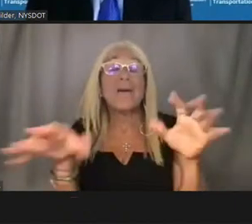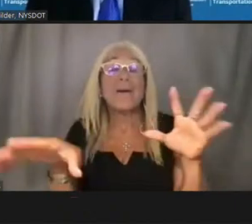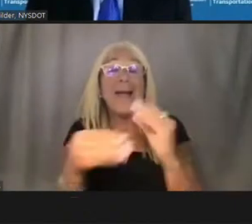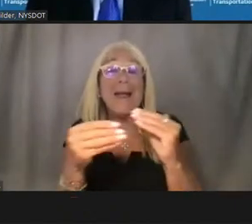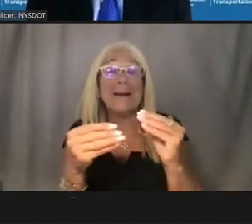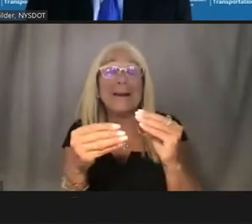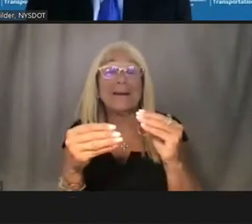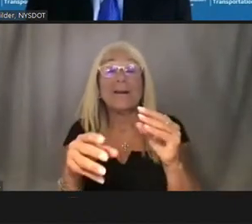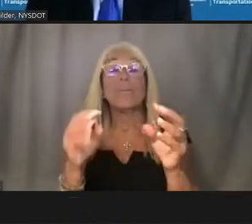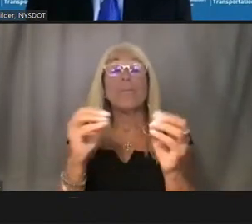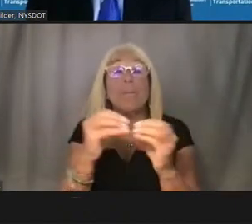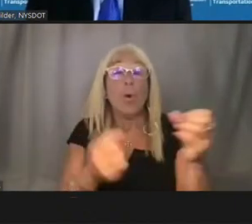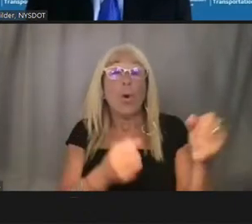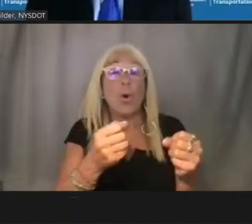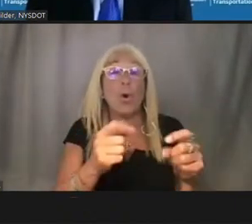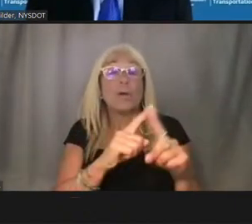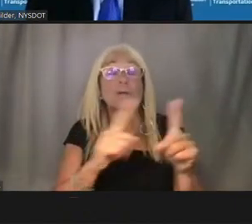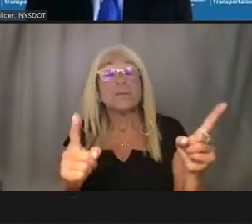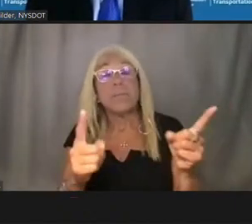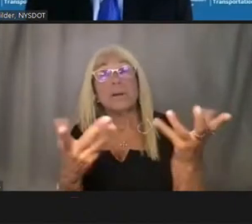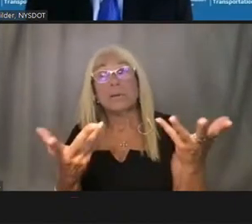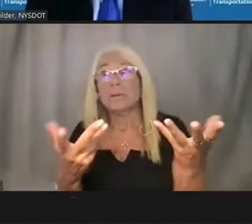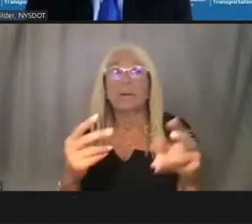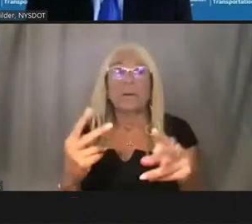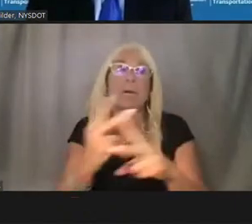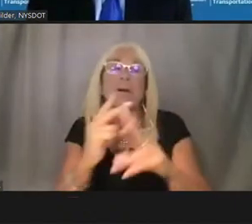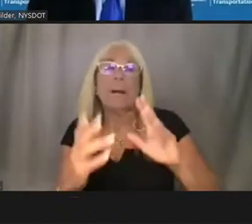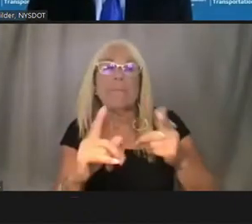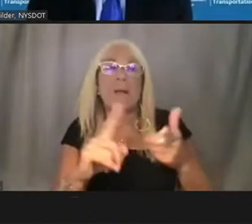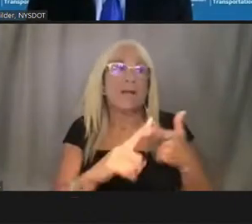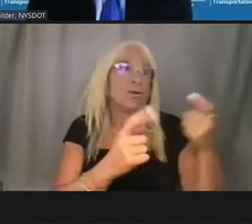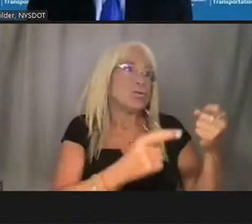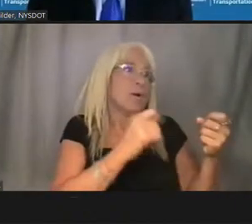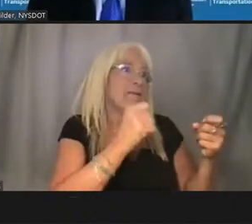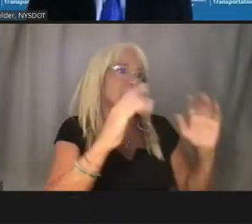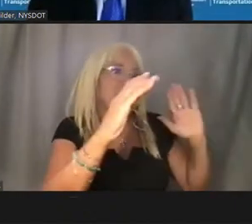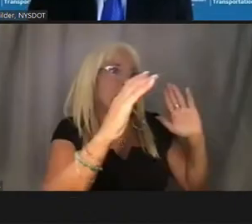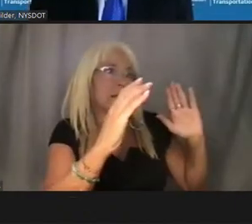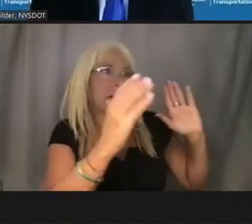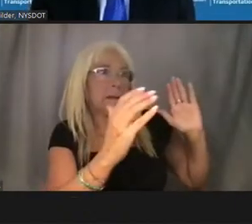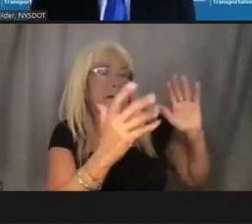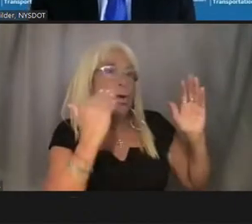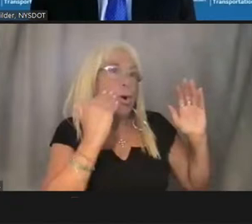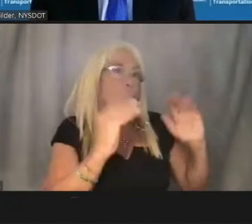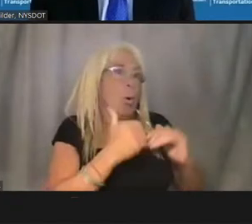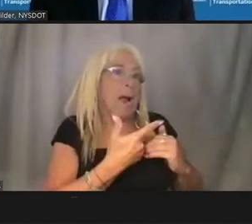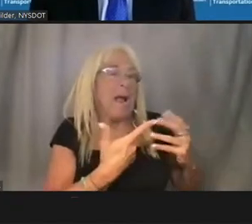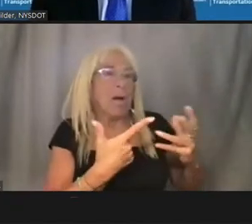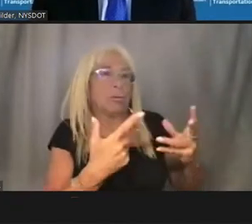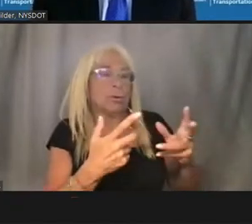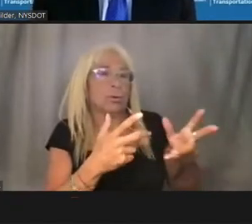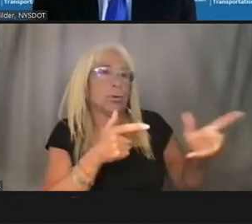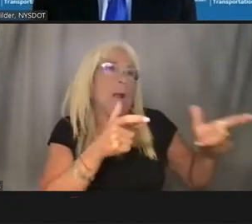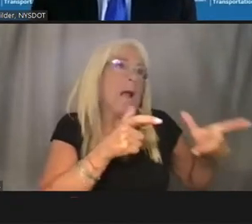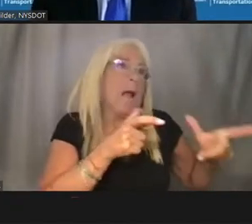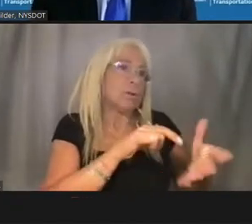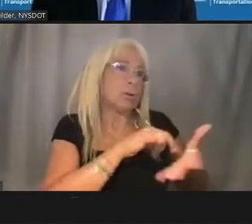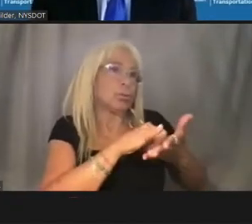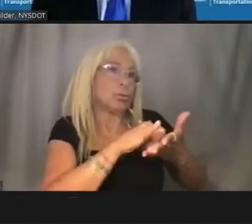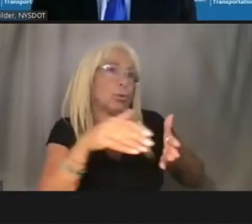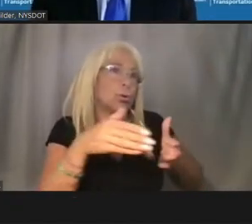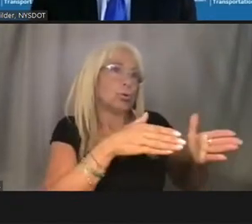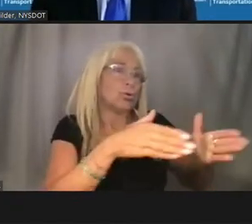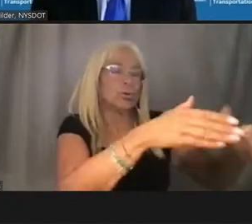worse yet drivers that may be unfamiliar with driving New York city streets if an additional expense such as a toll would be added to private